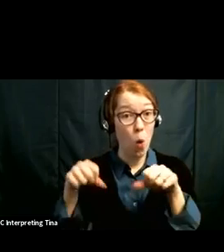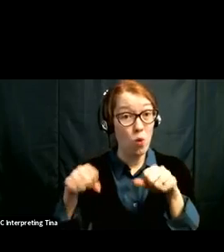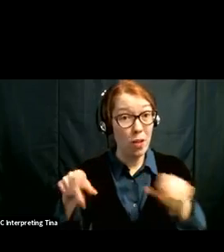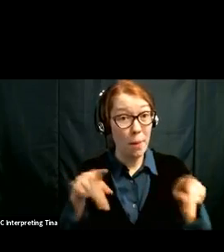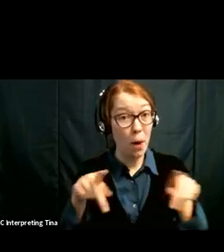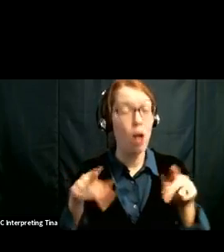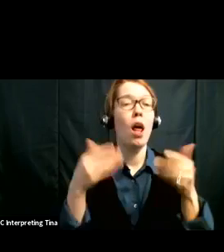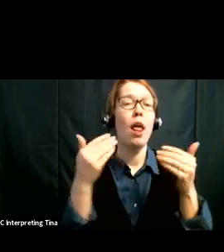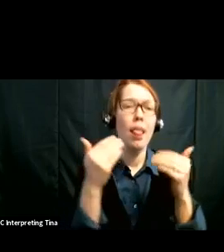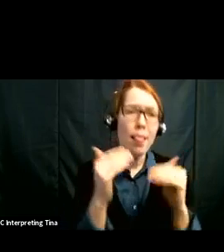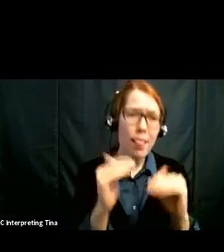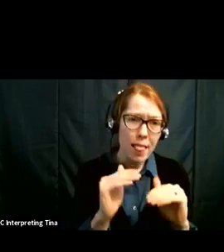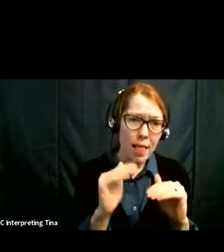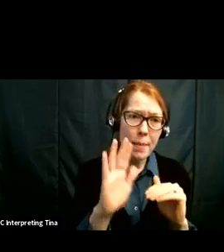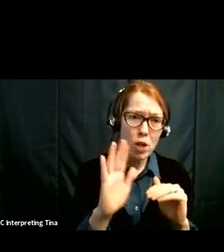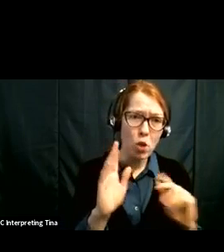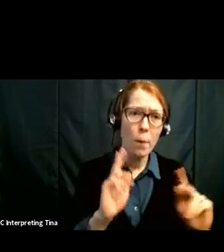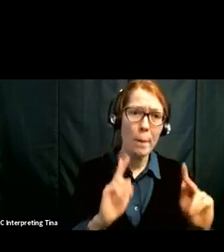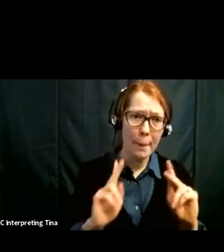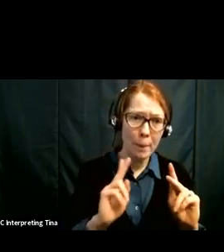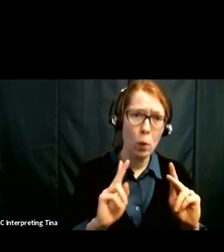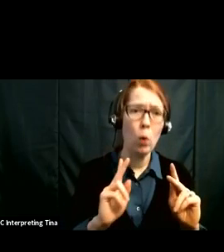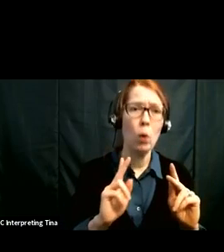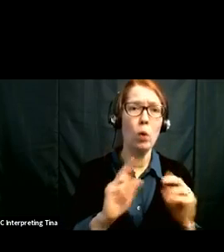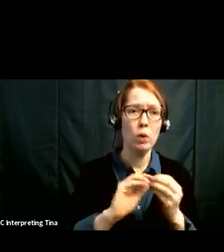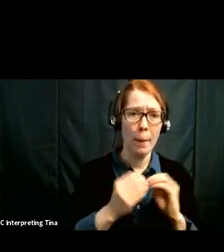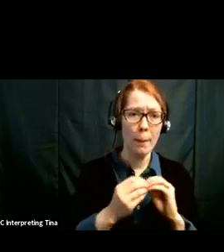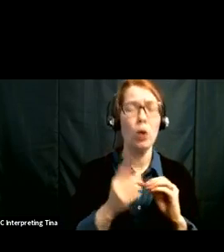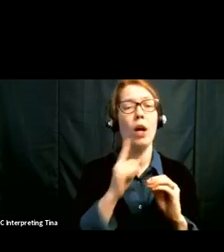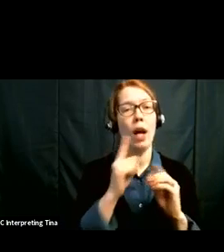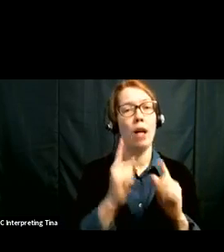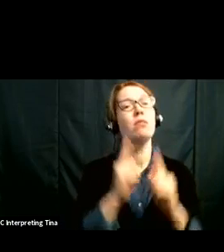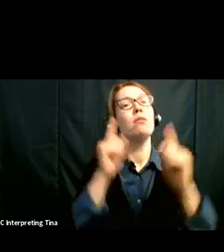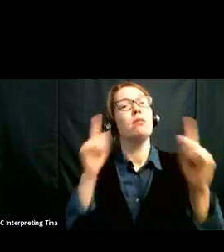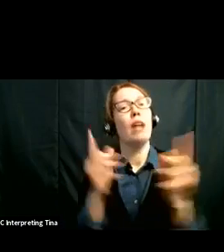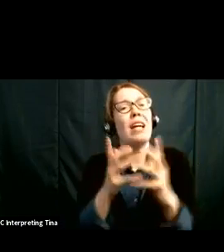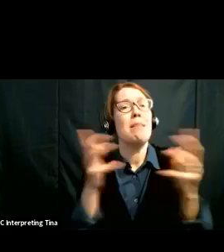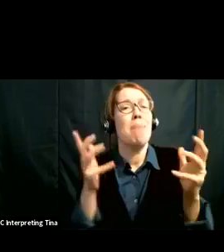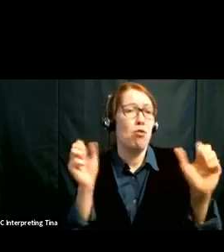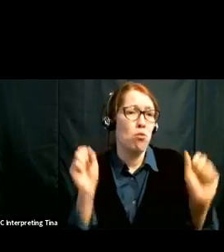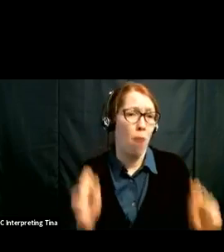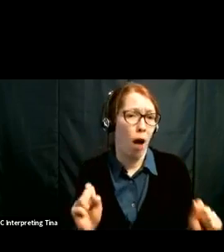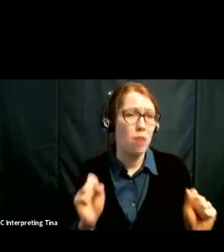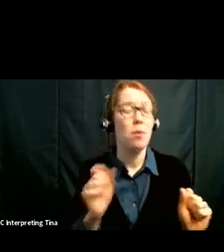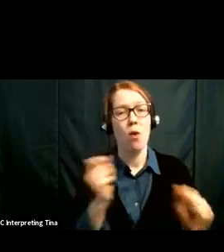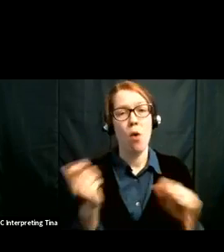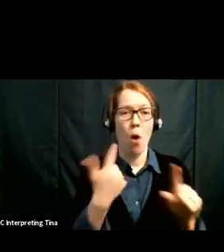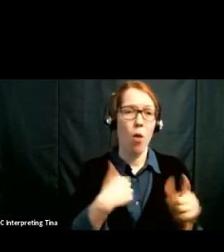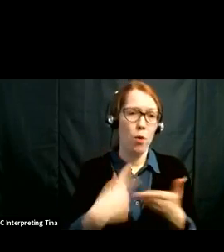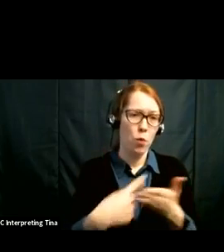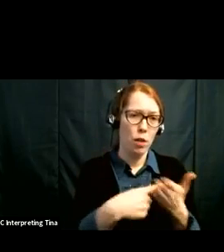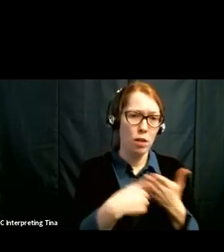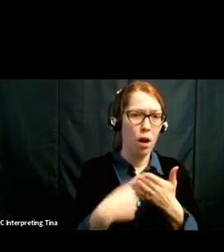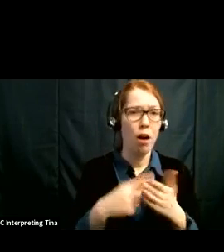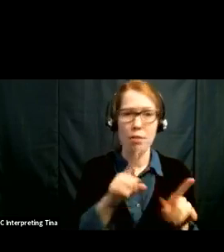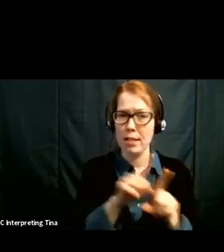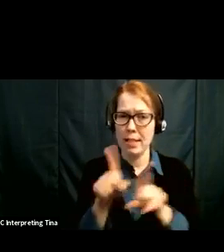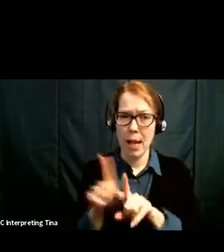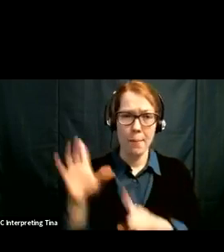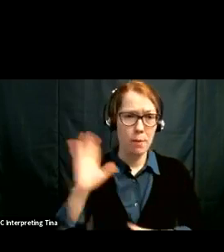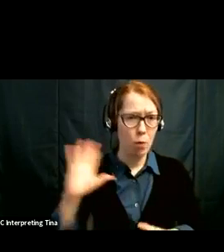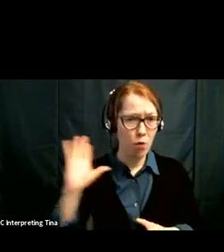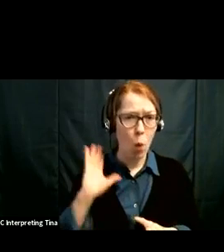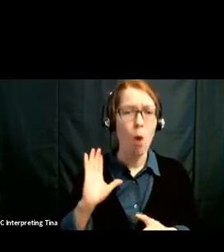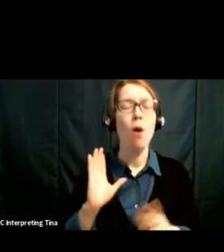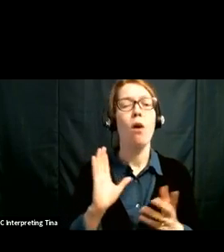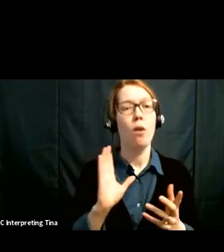people, stay social distances or physically distance as much as you possibly can. All the things that we've talked about today as well in the past. The